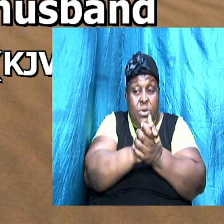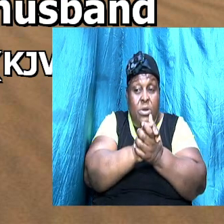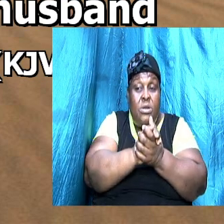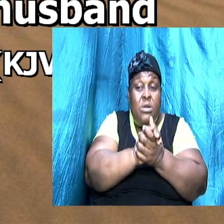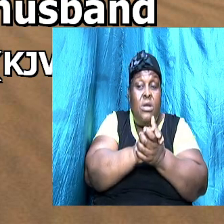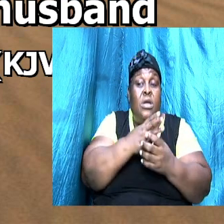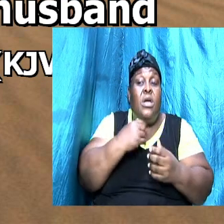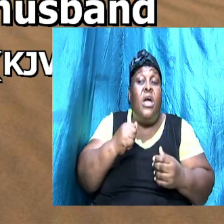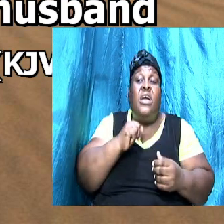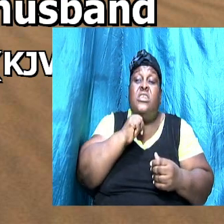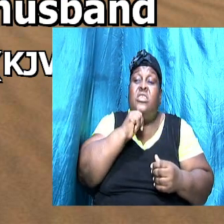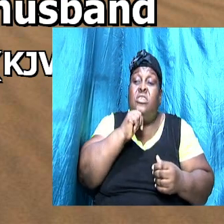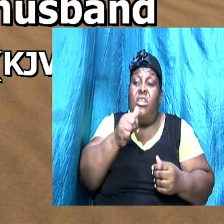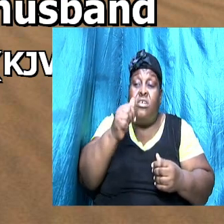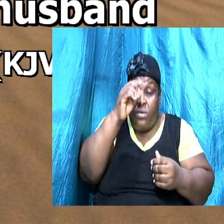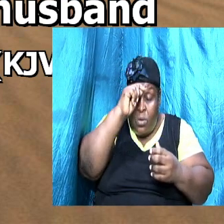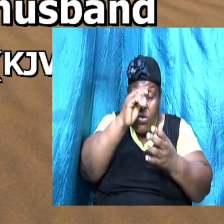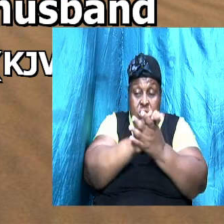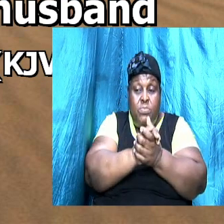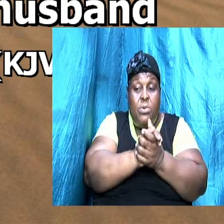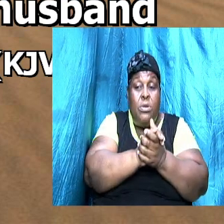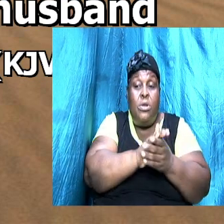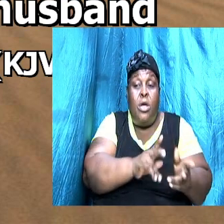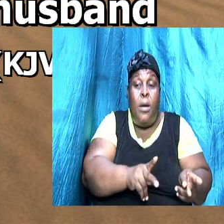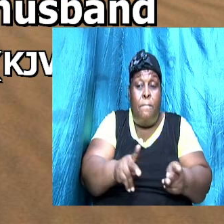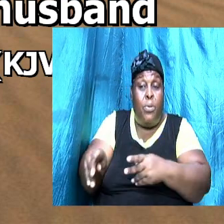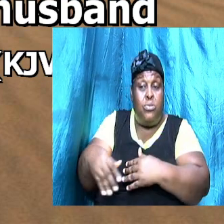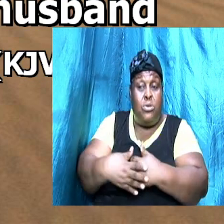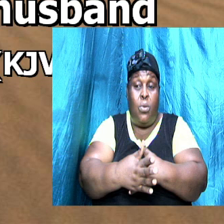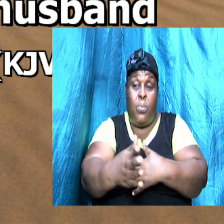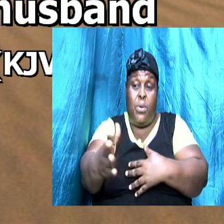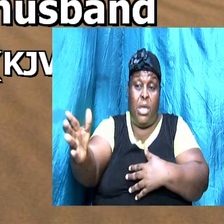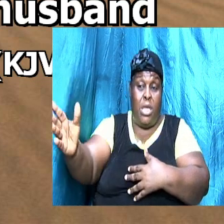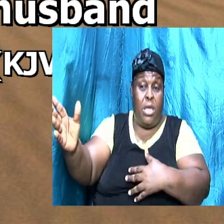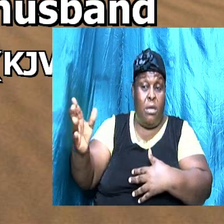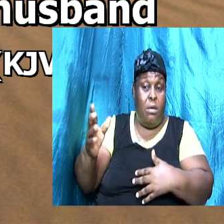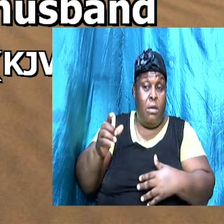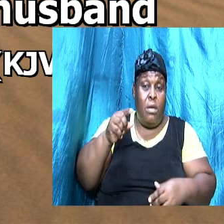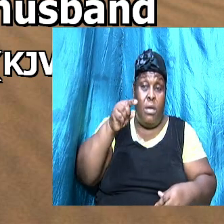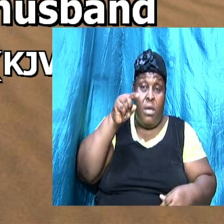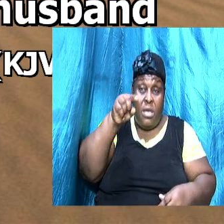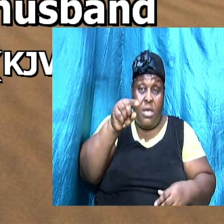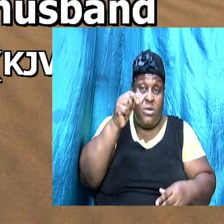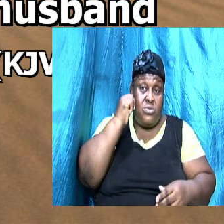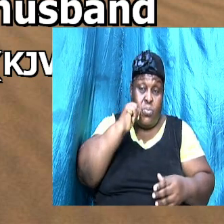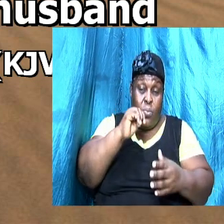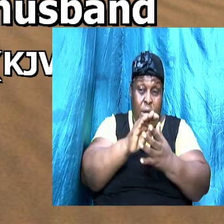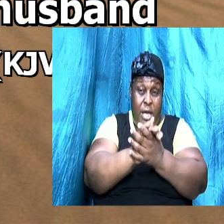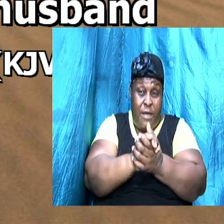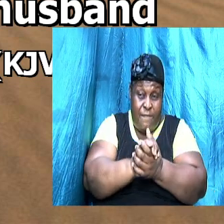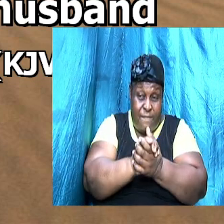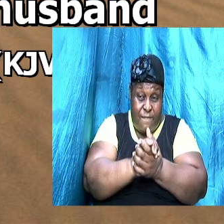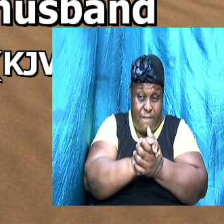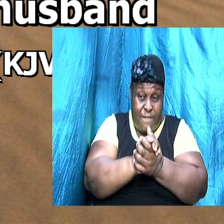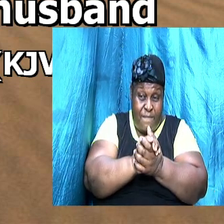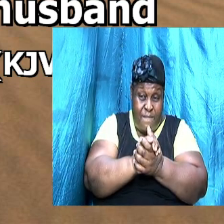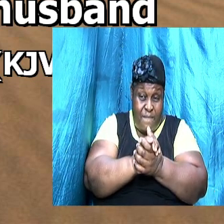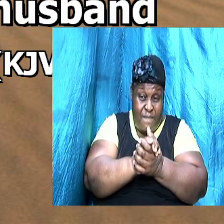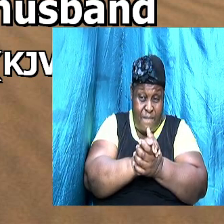put away his wife. So guess what is happening here now? Ideally,